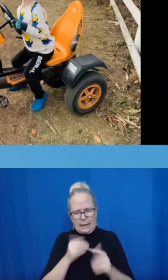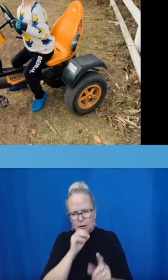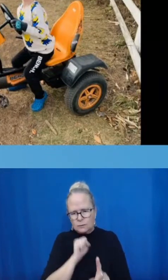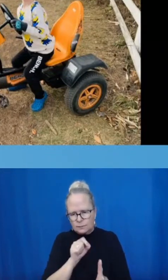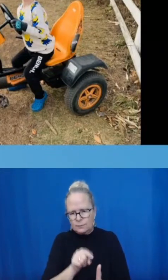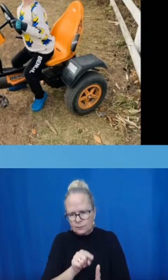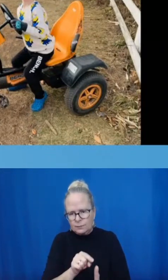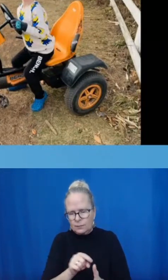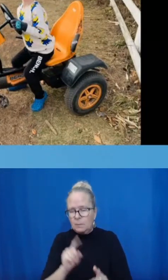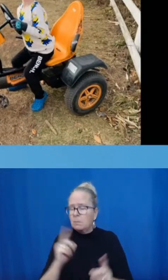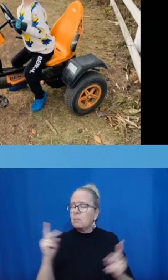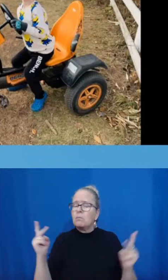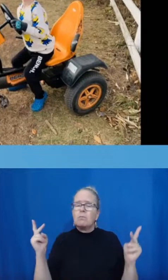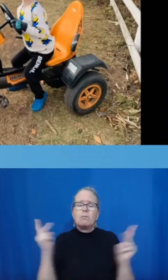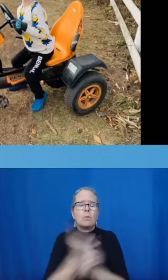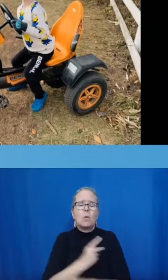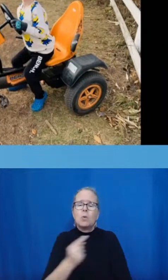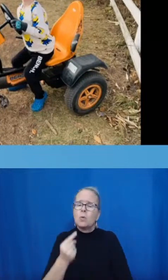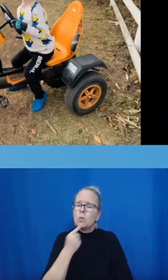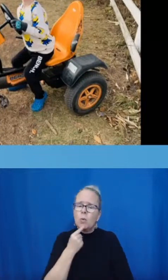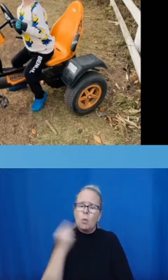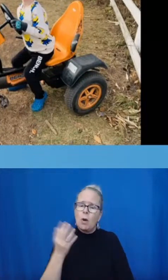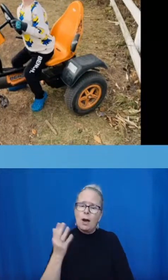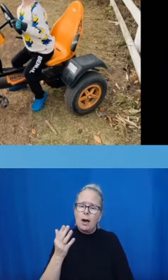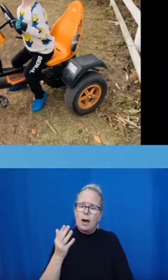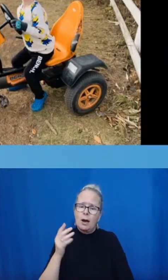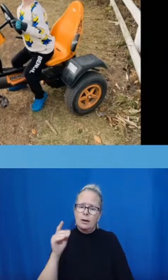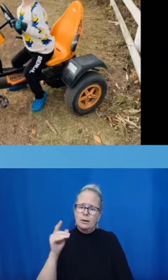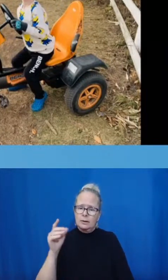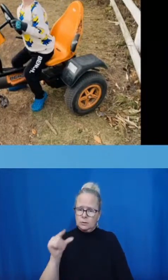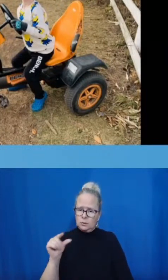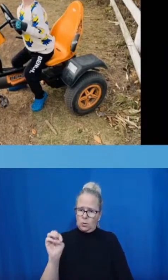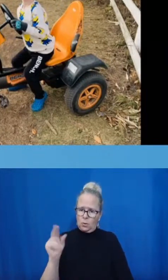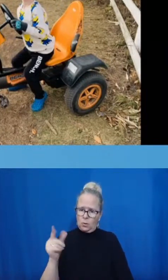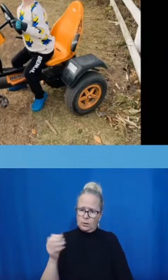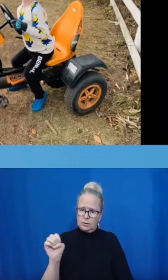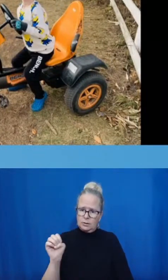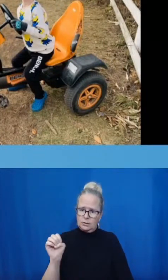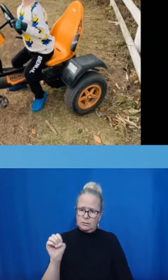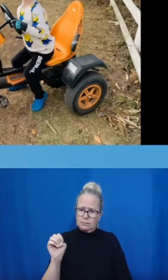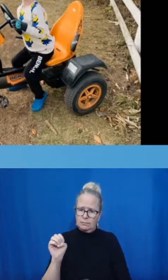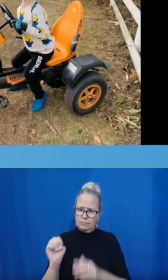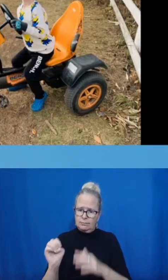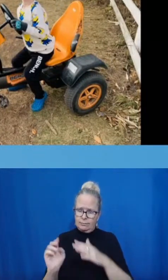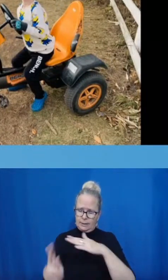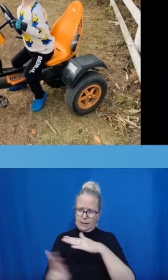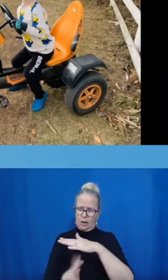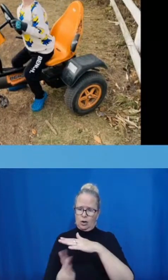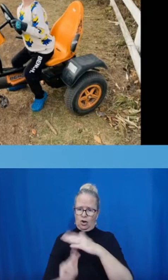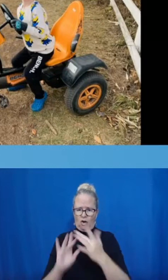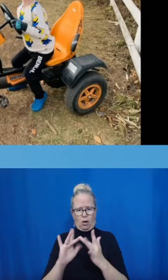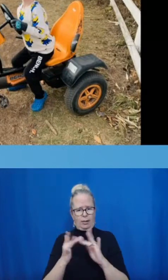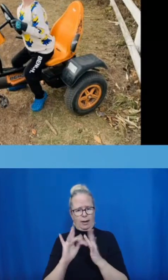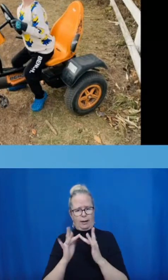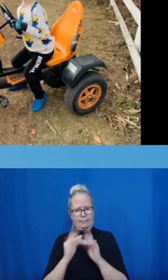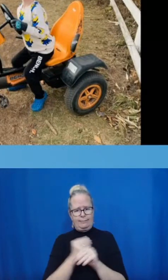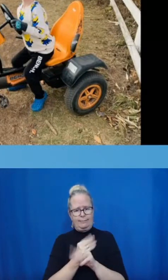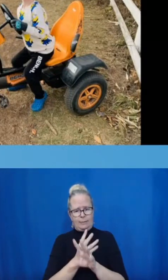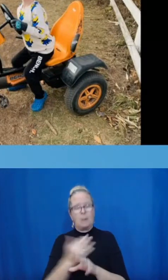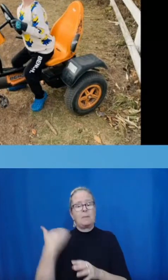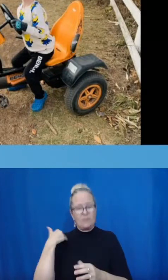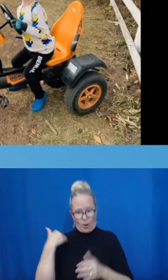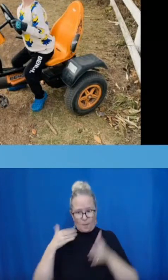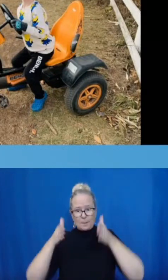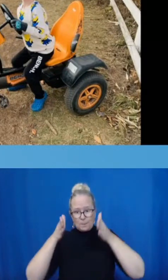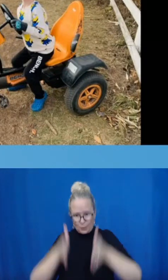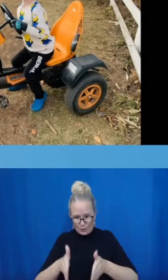life. But the numbers during the summer just kept going so high and getting to dangerous levels that the day before school,